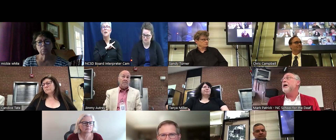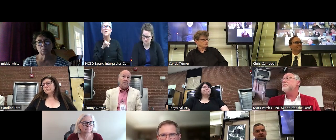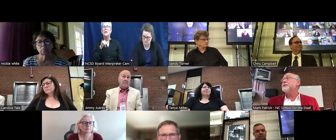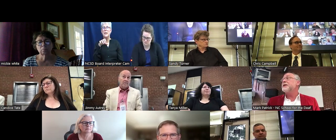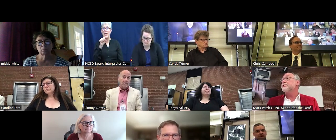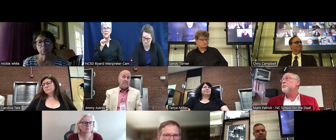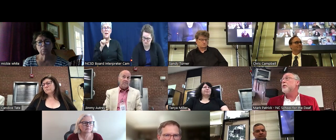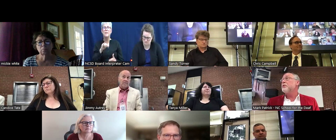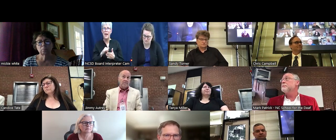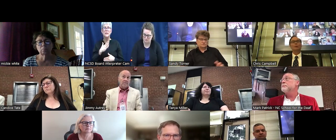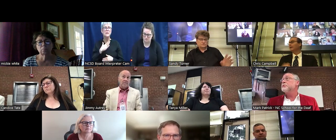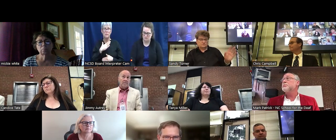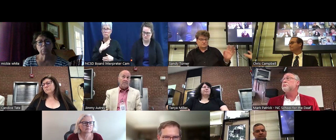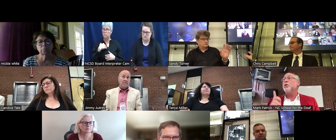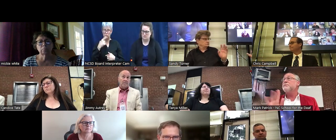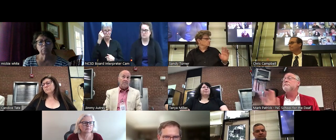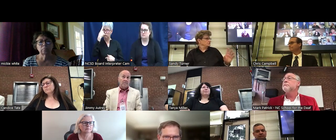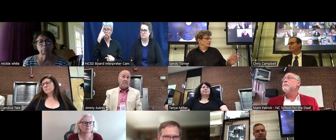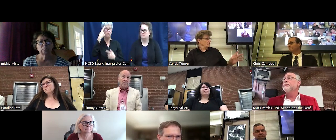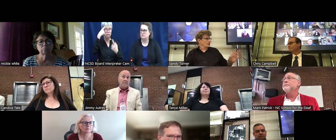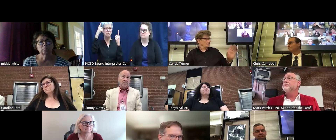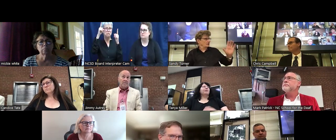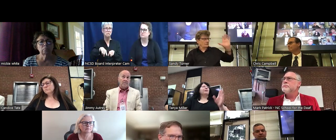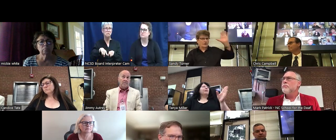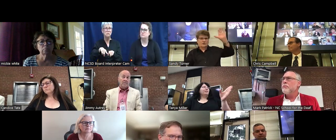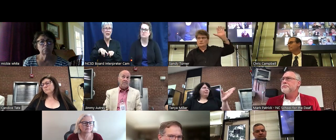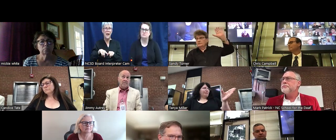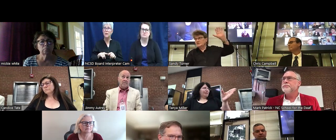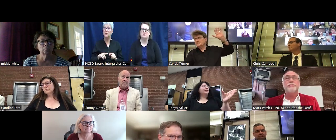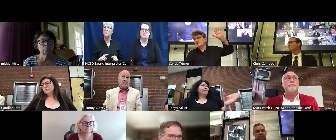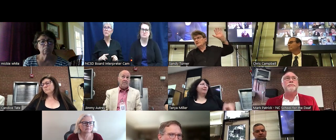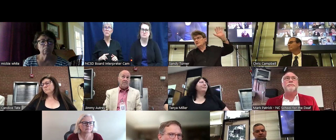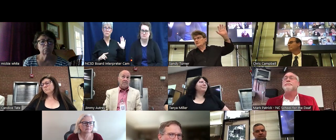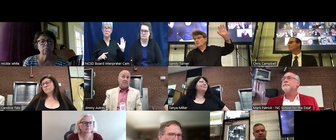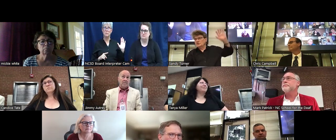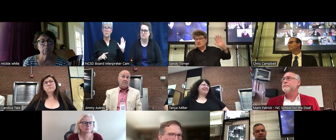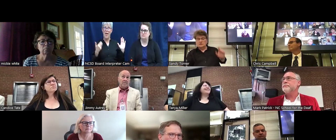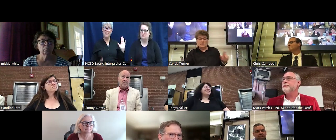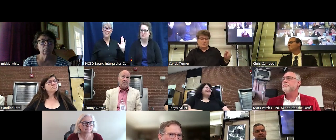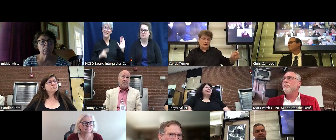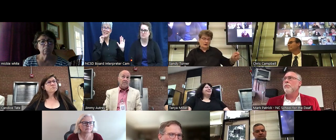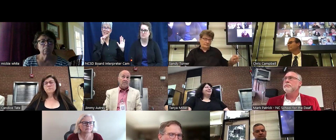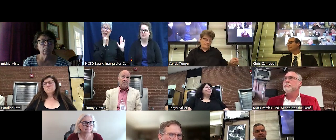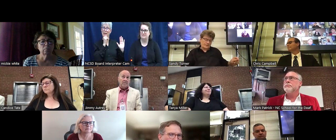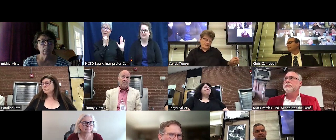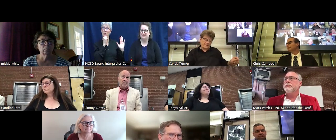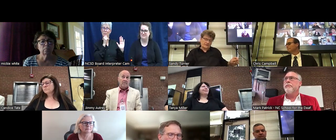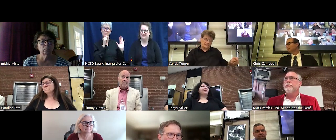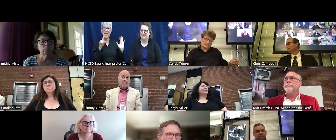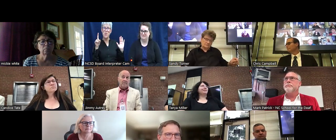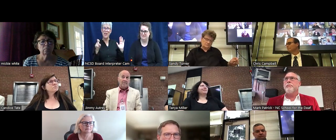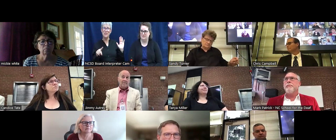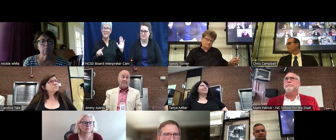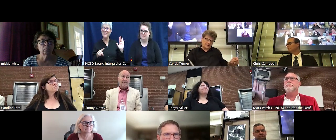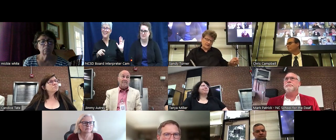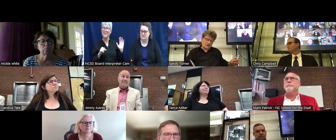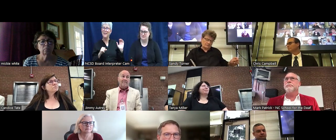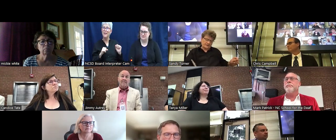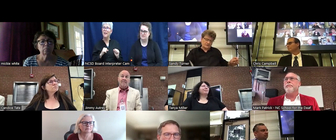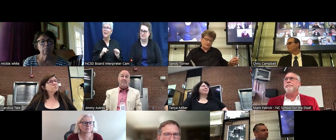my expectation as well. Just one. Yeah, this is Sandy, question. Now,